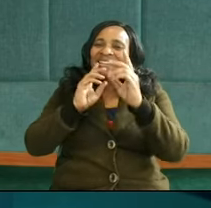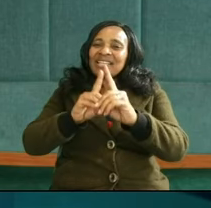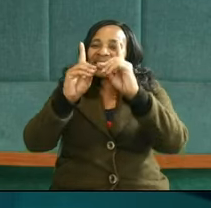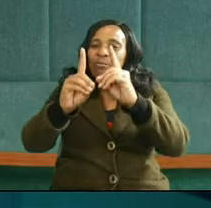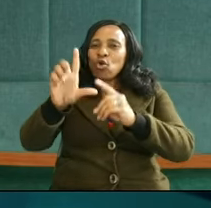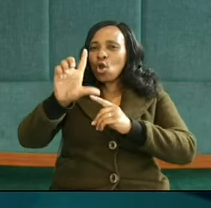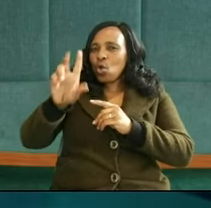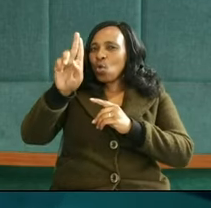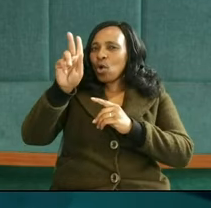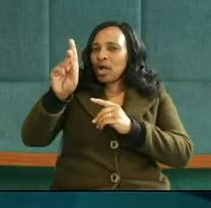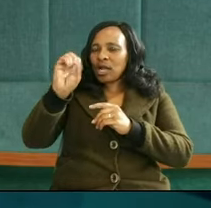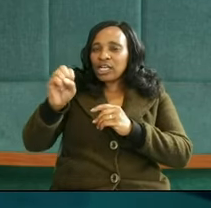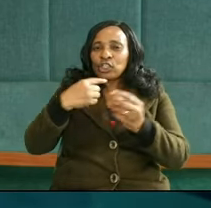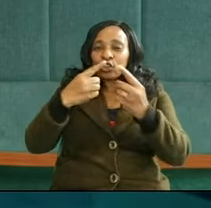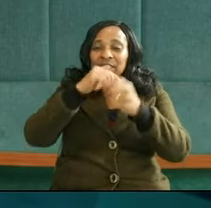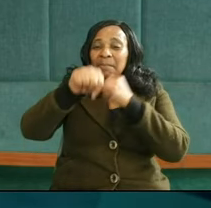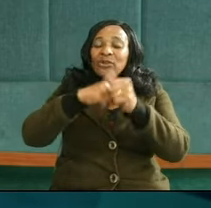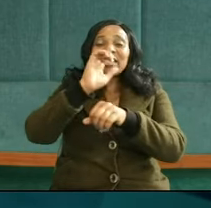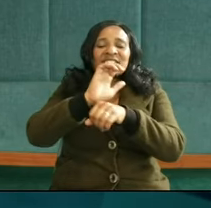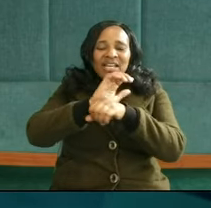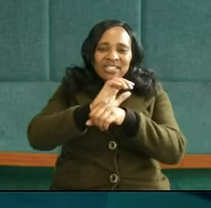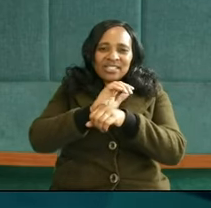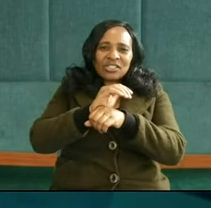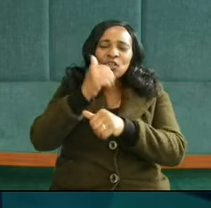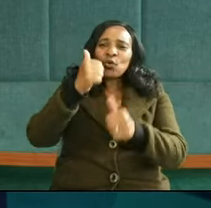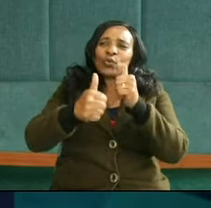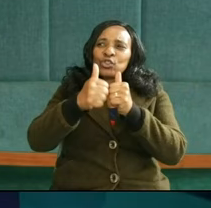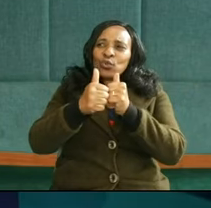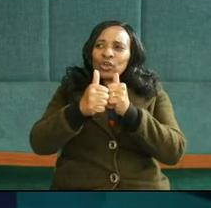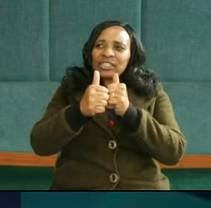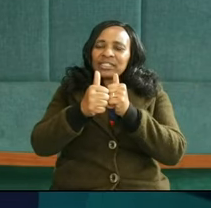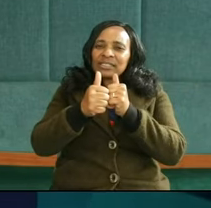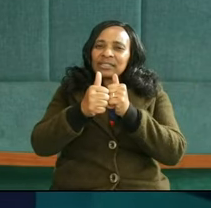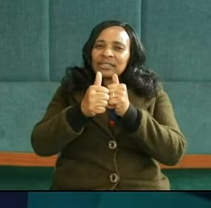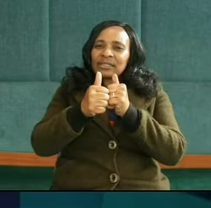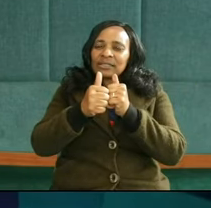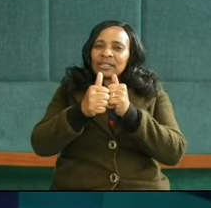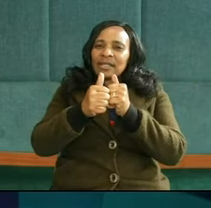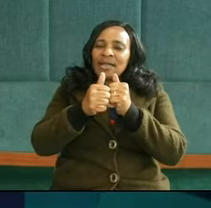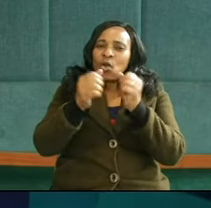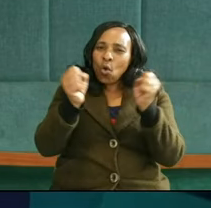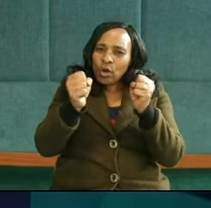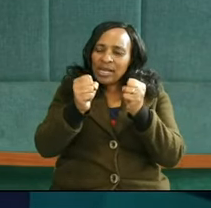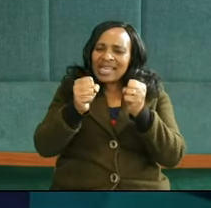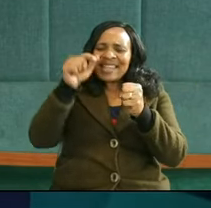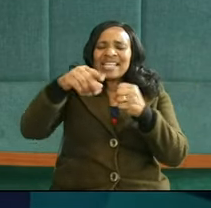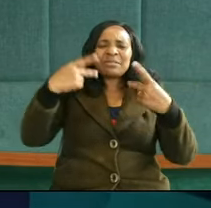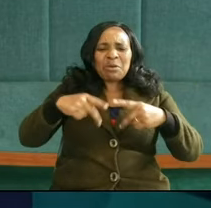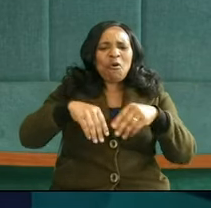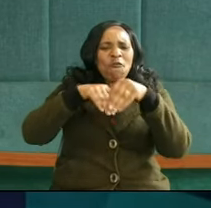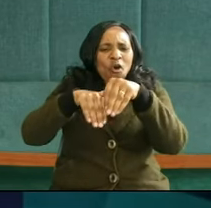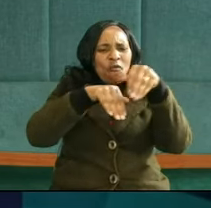Luke writing about the church that was in Berea, it says these people were keen to follow the